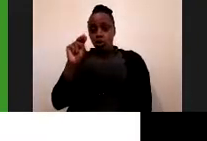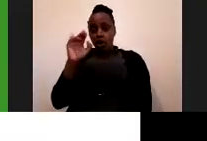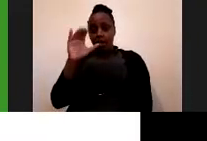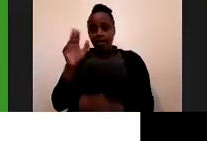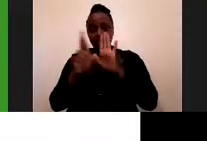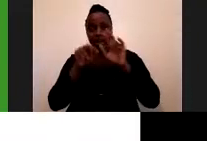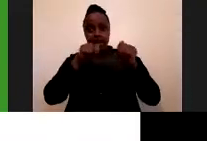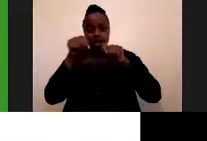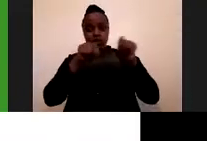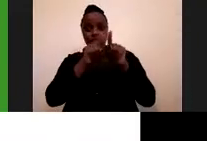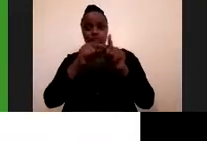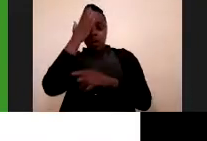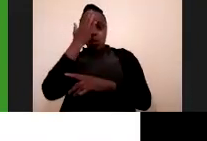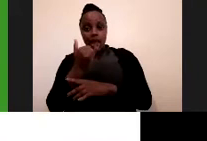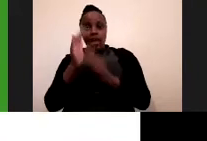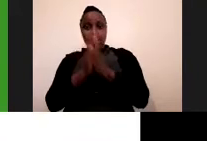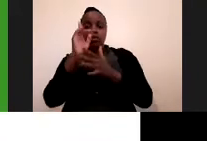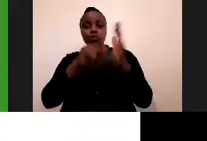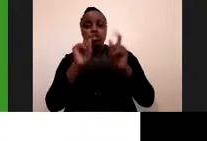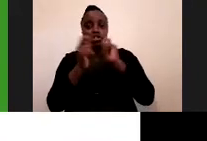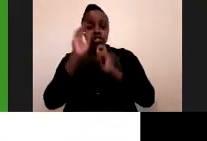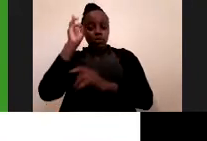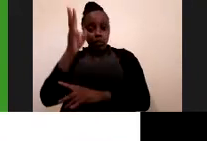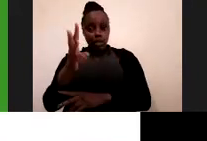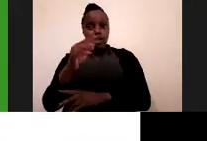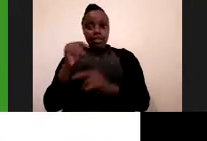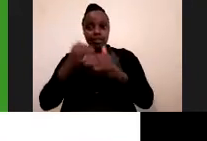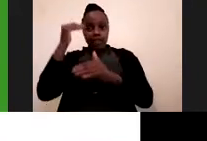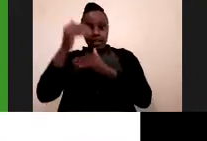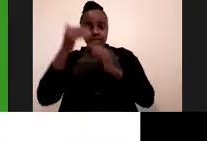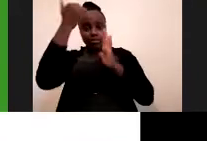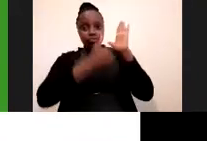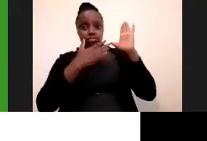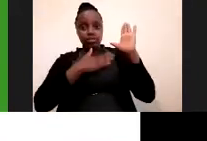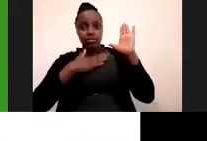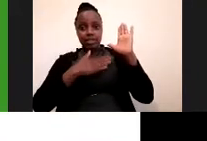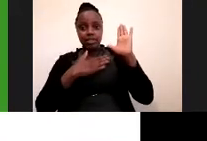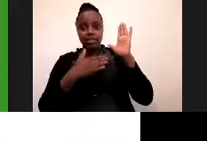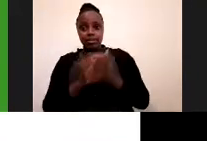what is going to change. Please, the next slide.